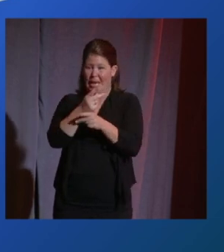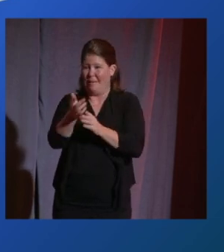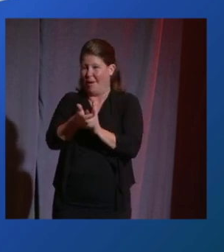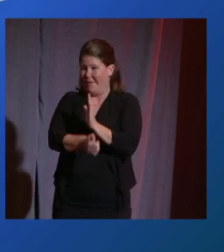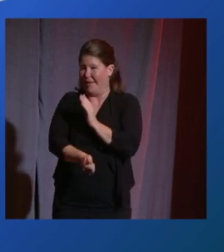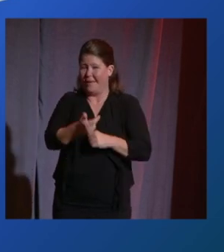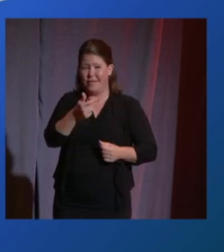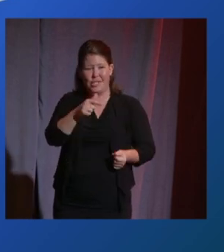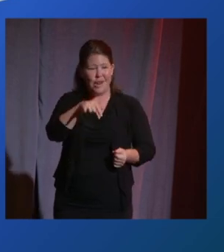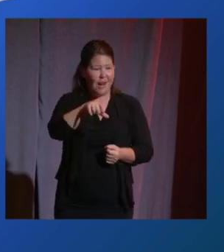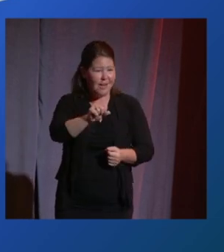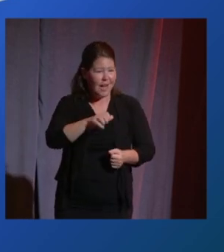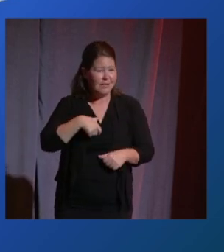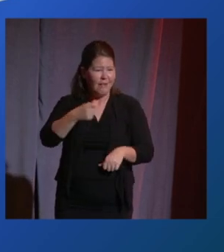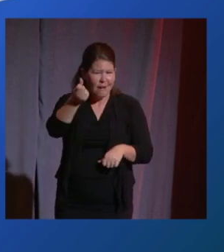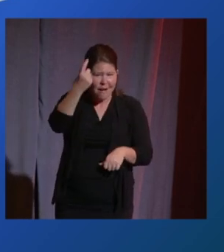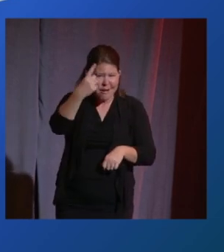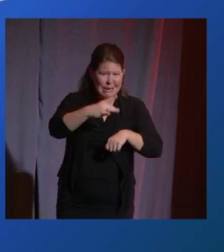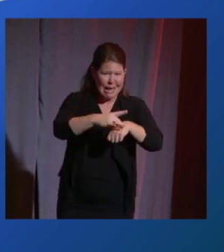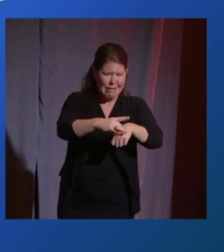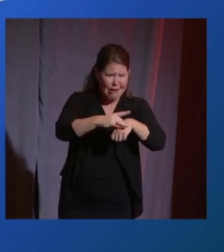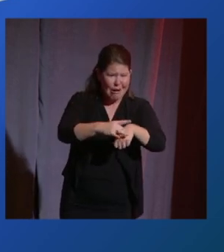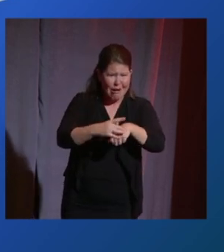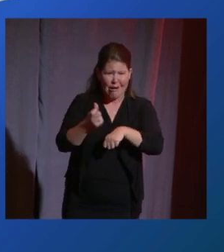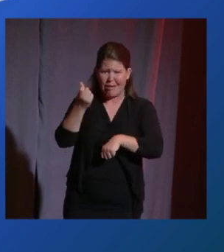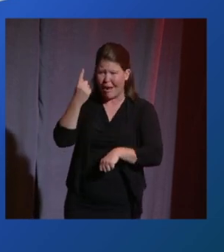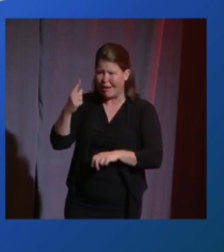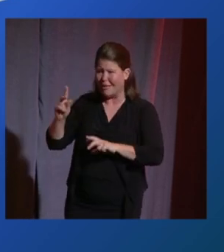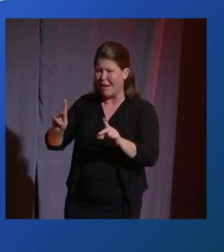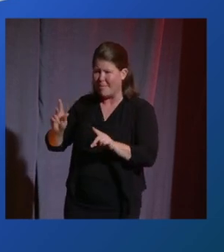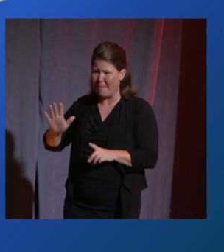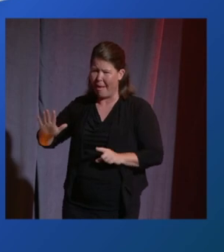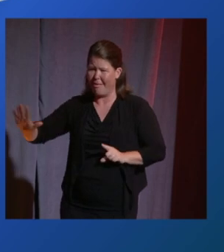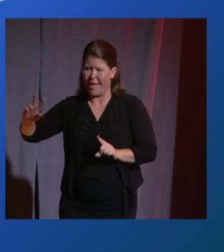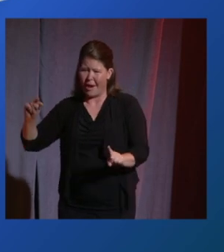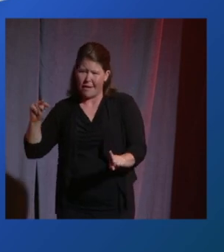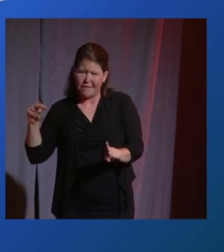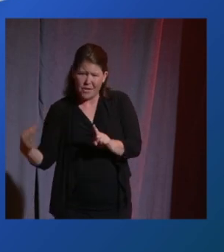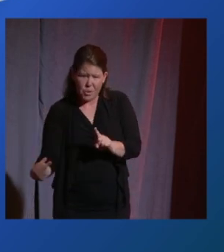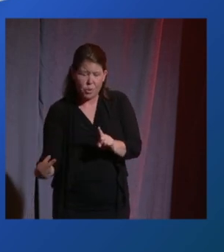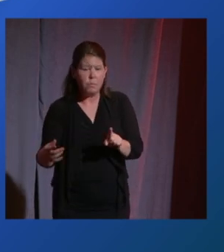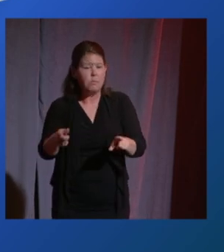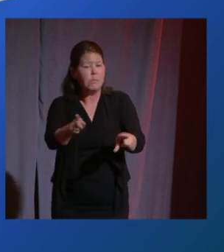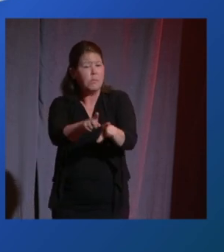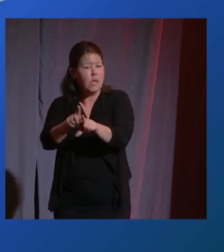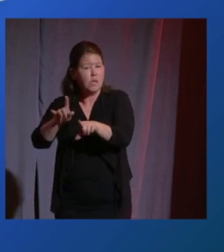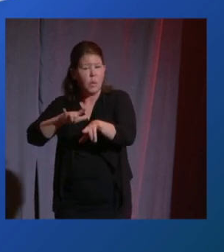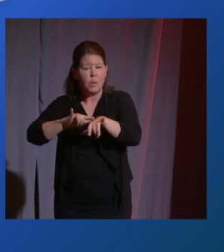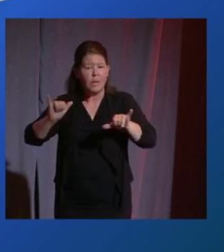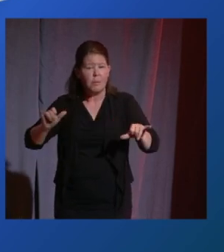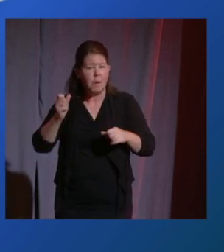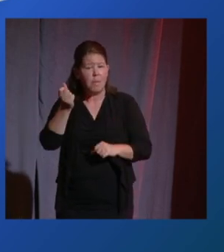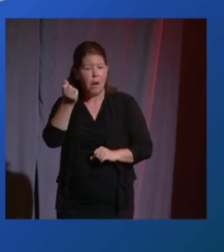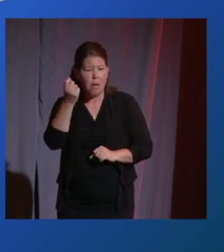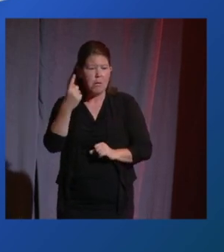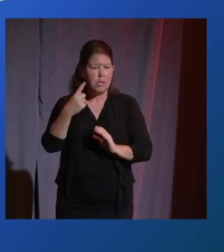understand where people are and and also coupled with that understanding some of the automative tools and Sciences